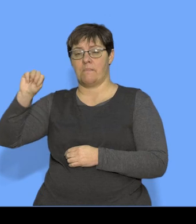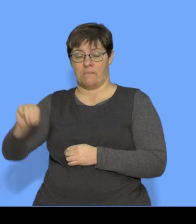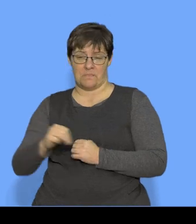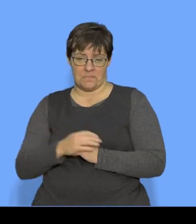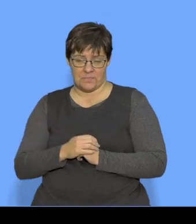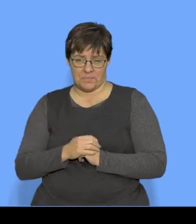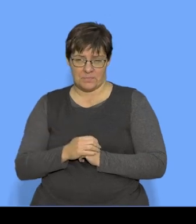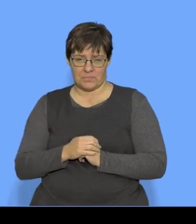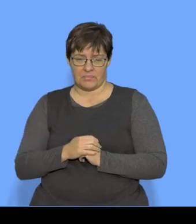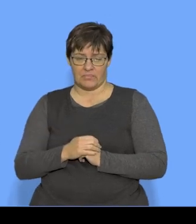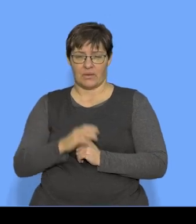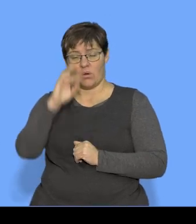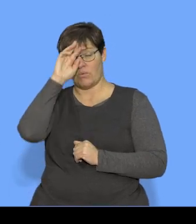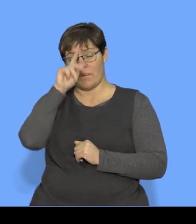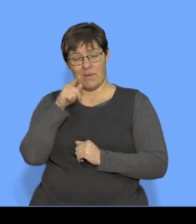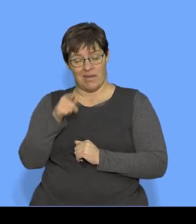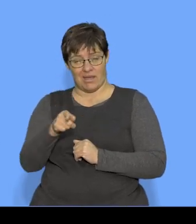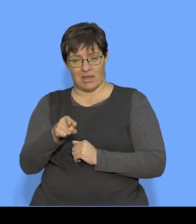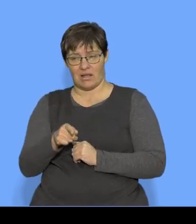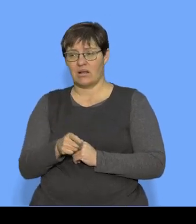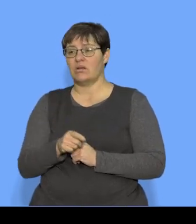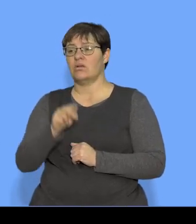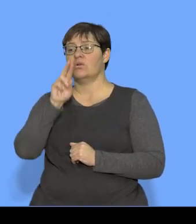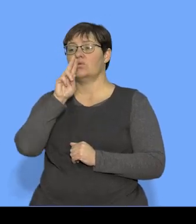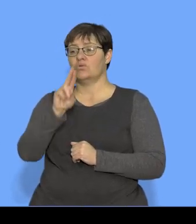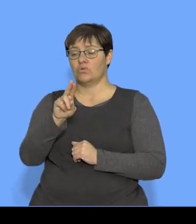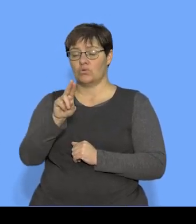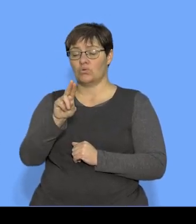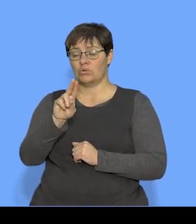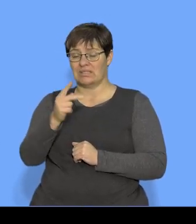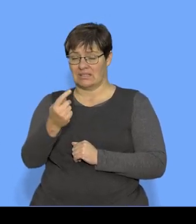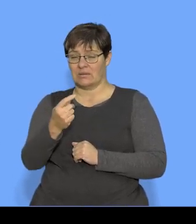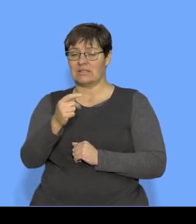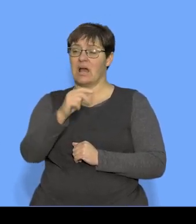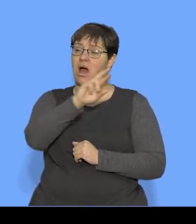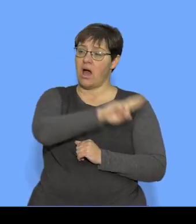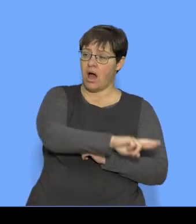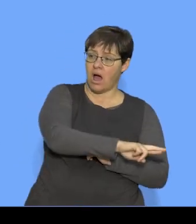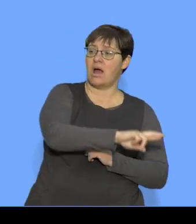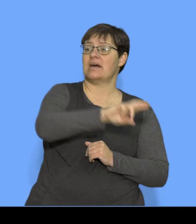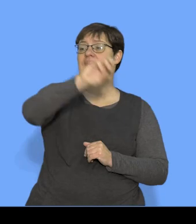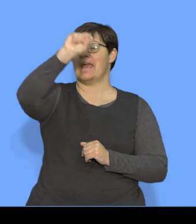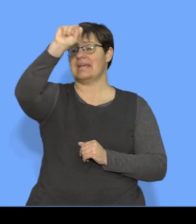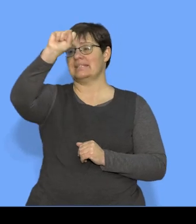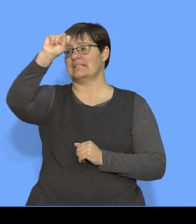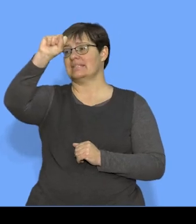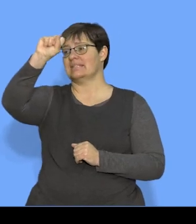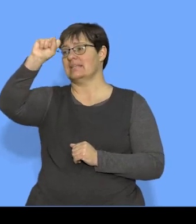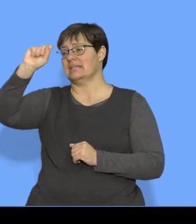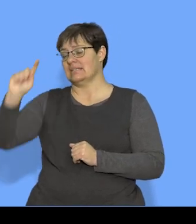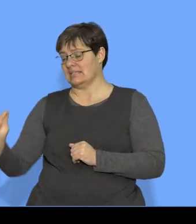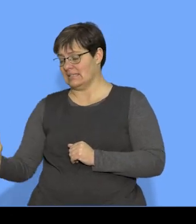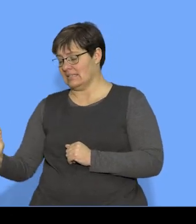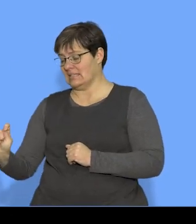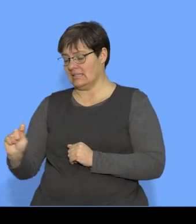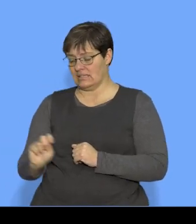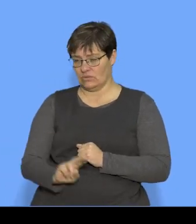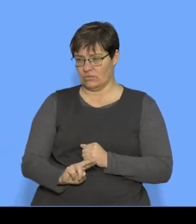actually a parallelogram. Just remember that my U and T must swap positions, right? So